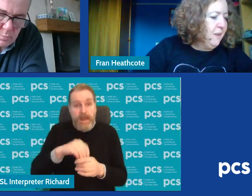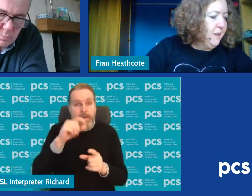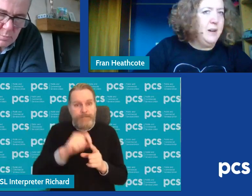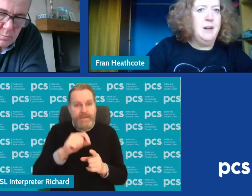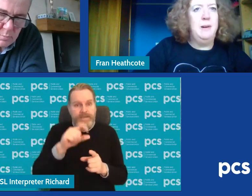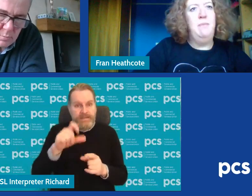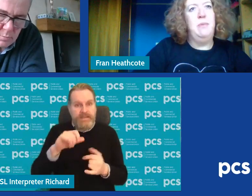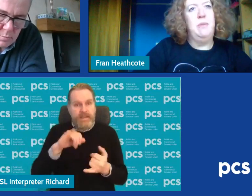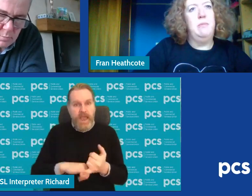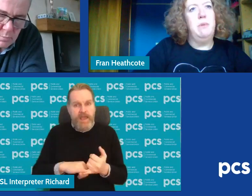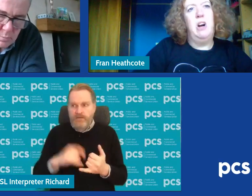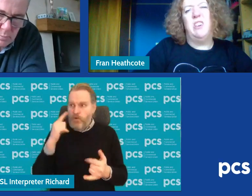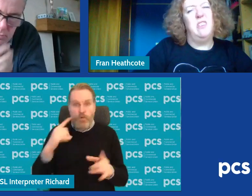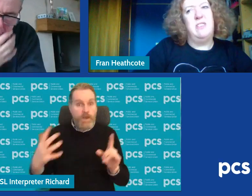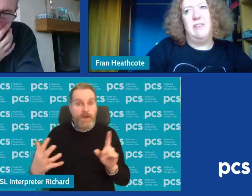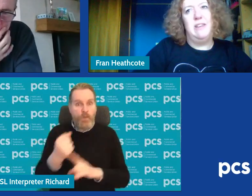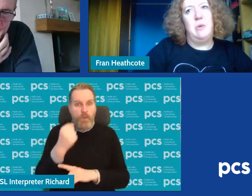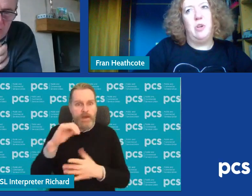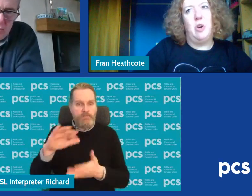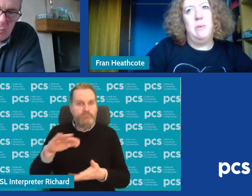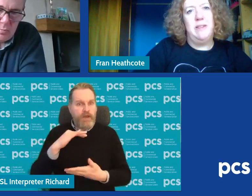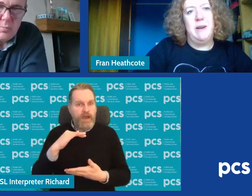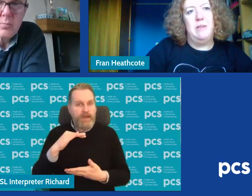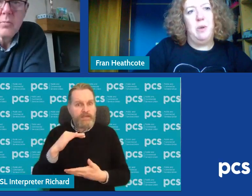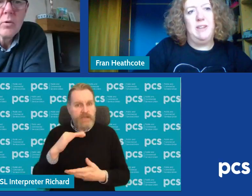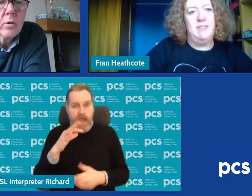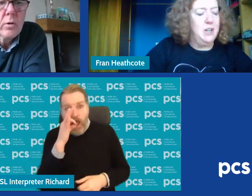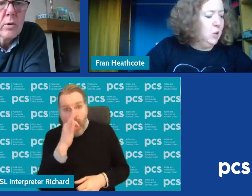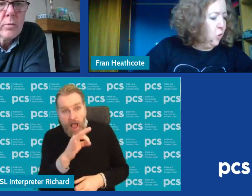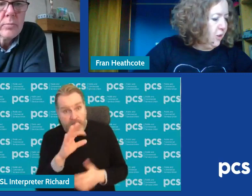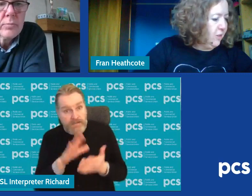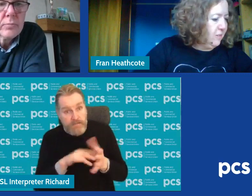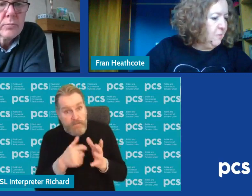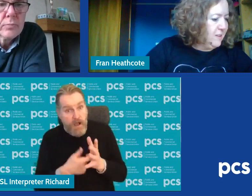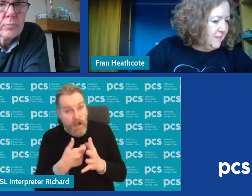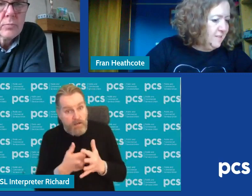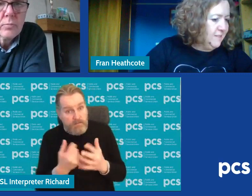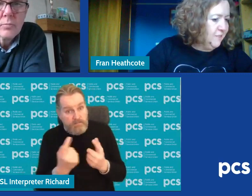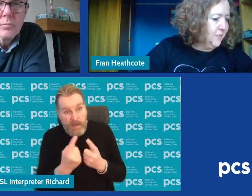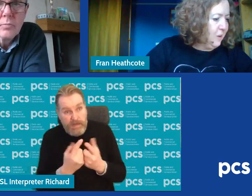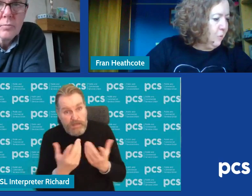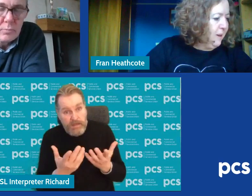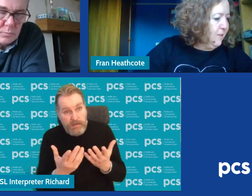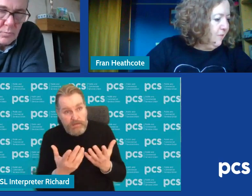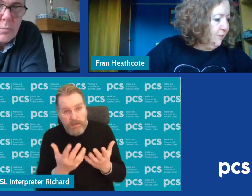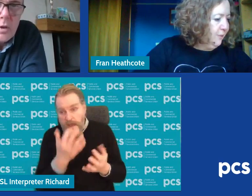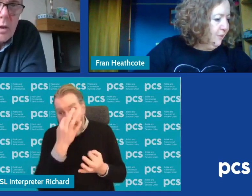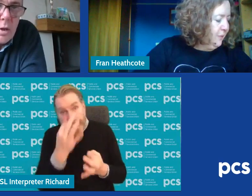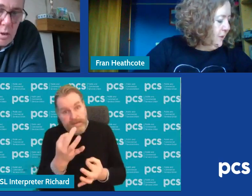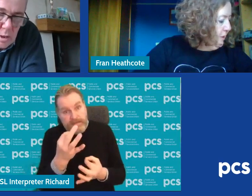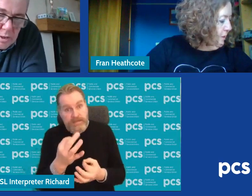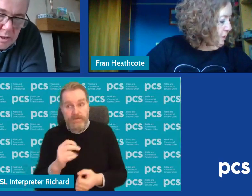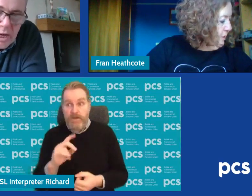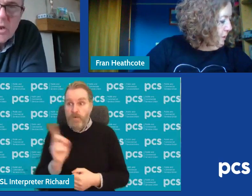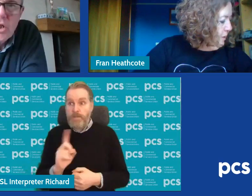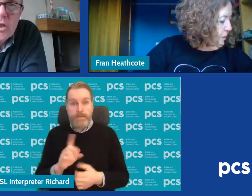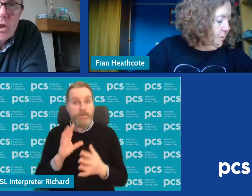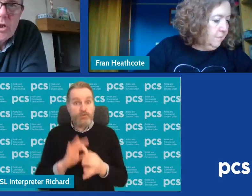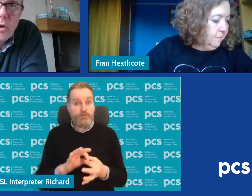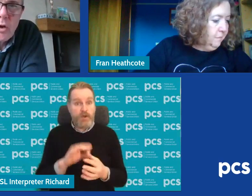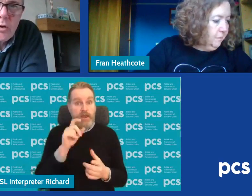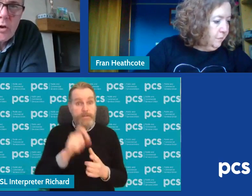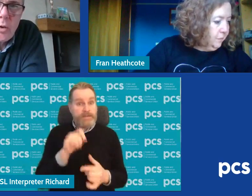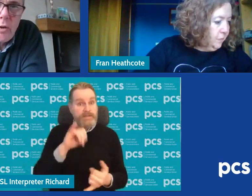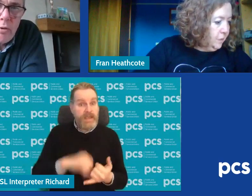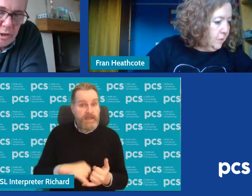idea. Mark, I don't know if there's anything you want to comment there, that we can certainly look at some incentives, if that would be helpful. Yeah, and